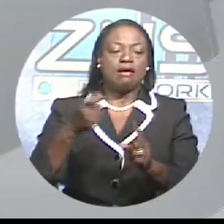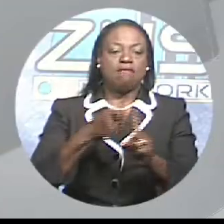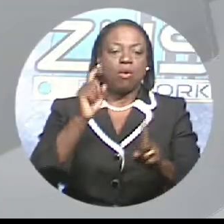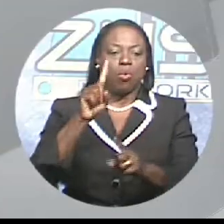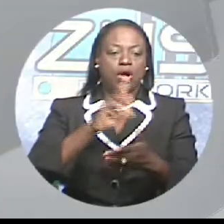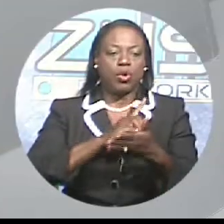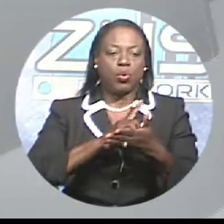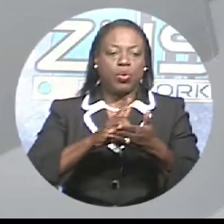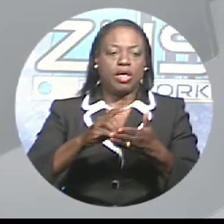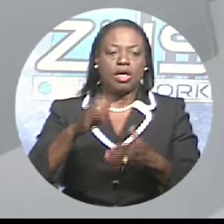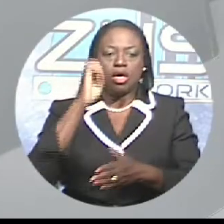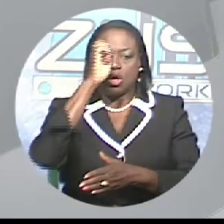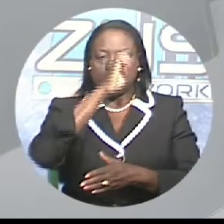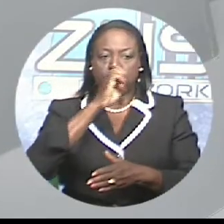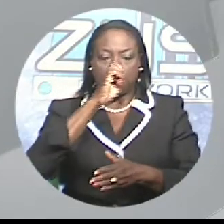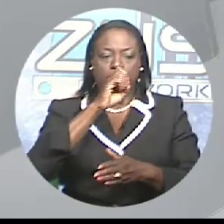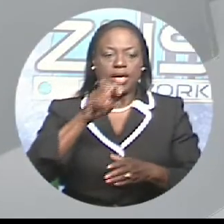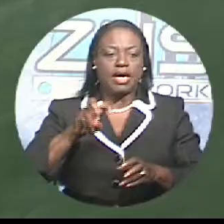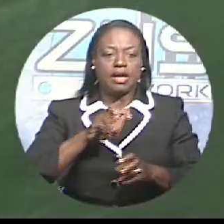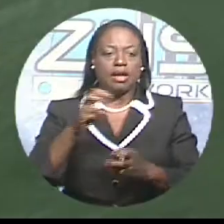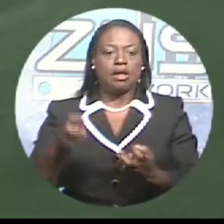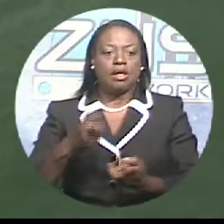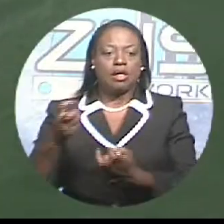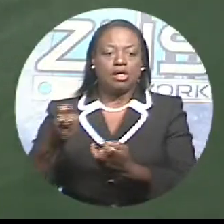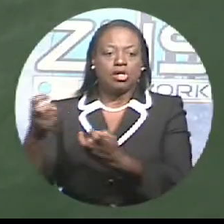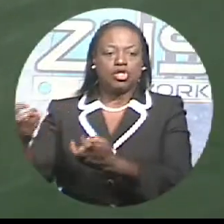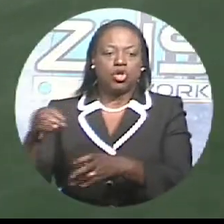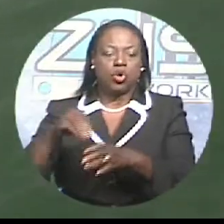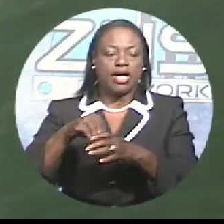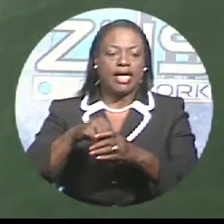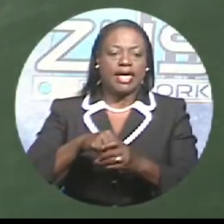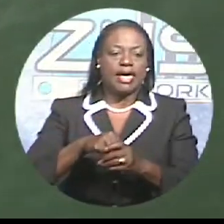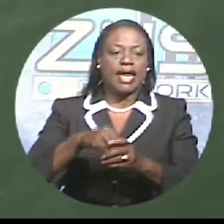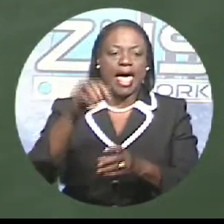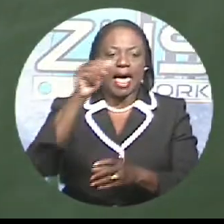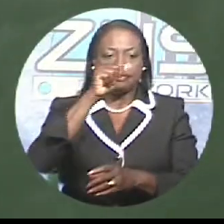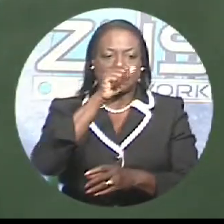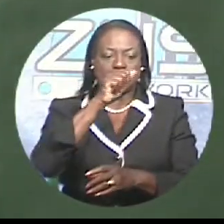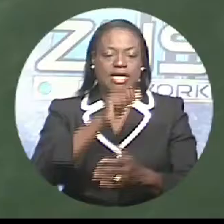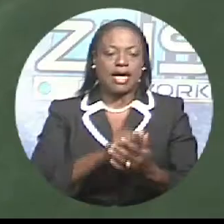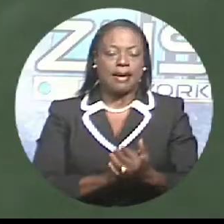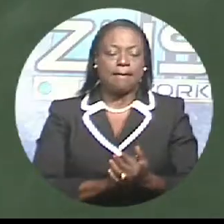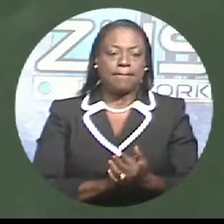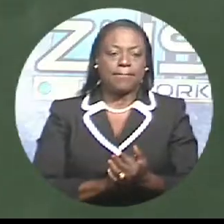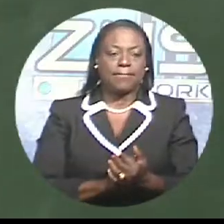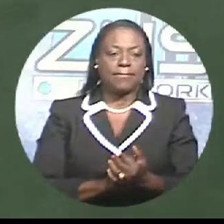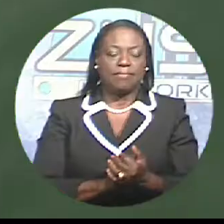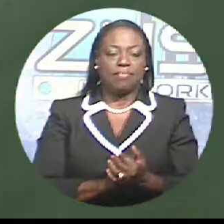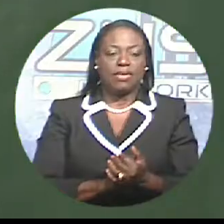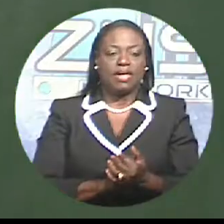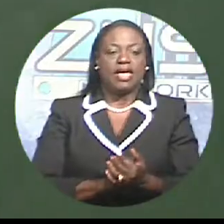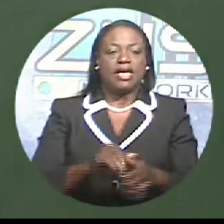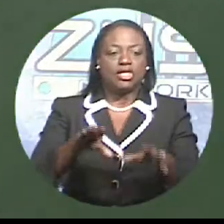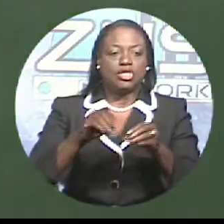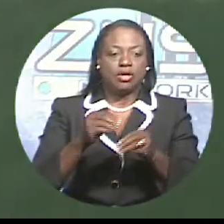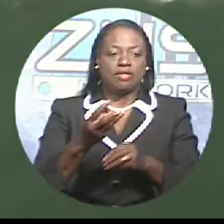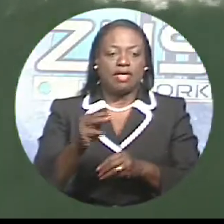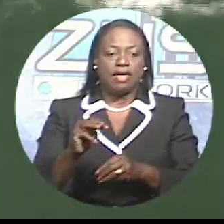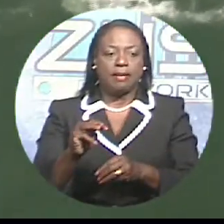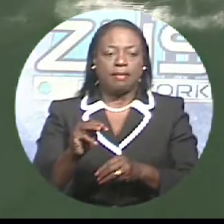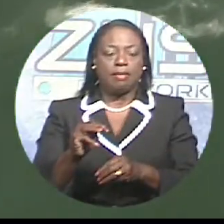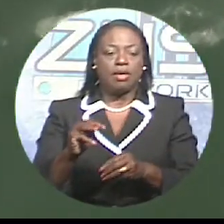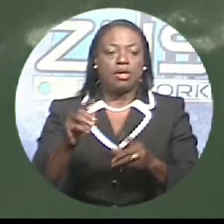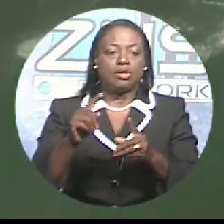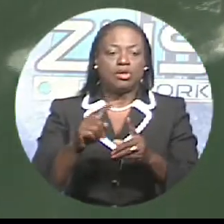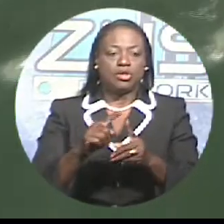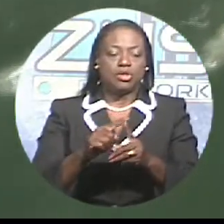to visit the construction site in Amsterdam to get a first-hand look at what we'll be getting. The European tour also took the minister and his delegation to